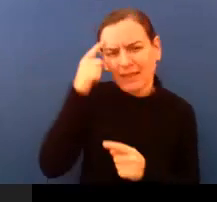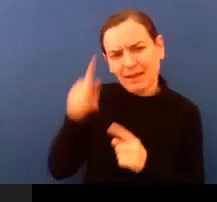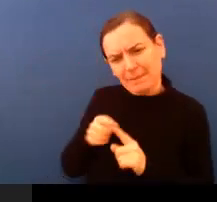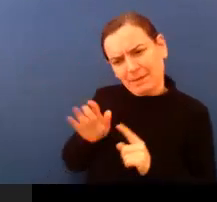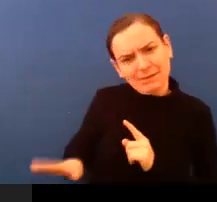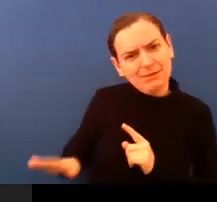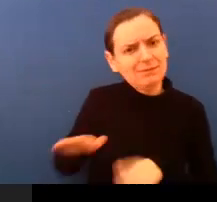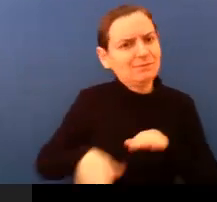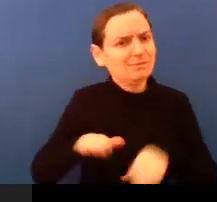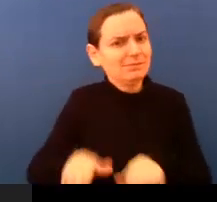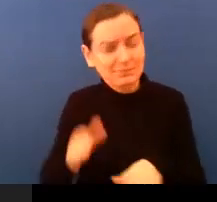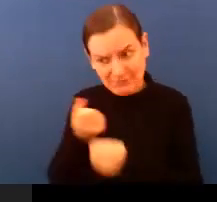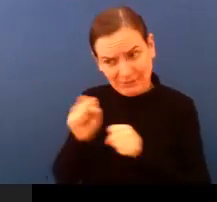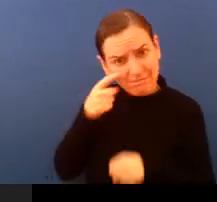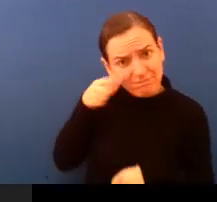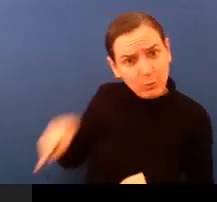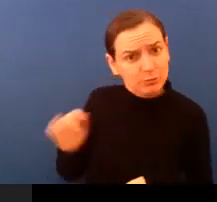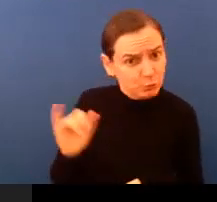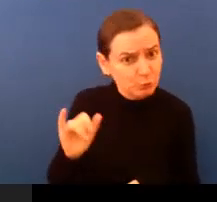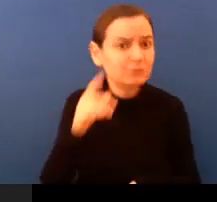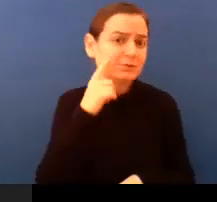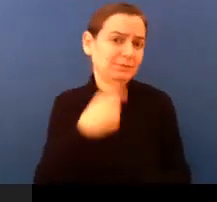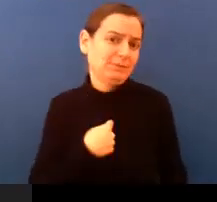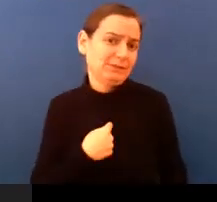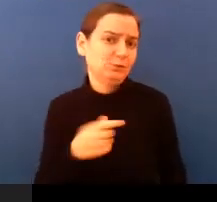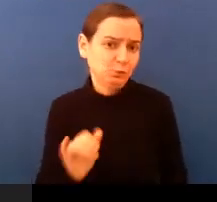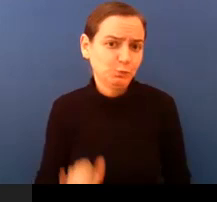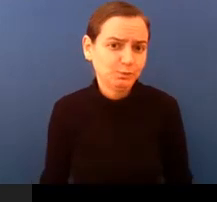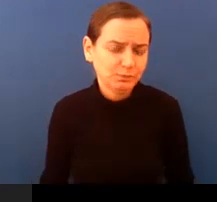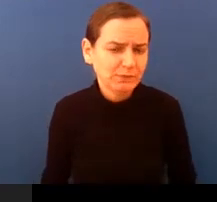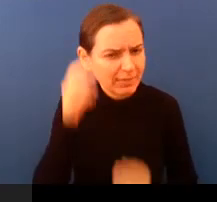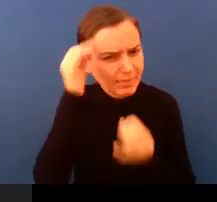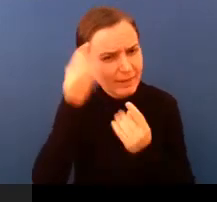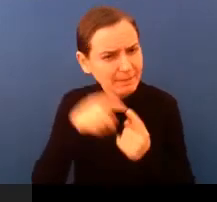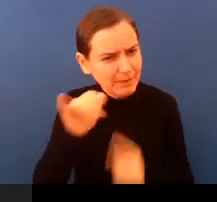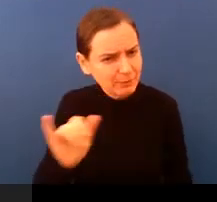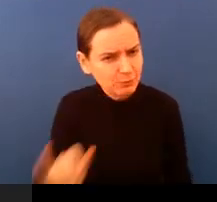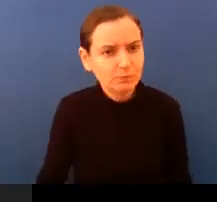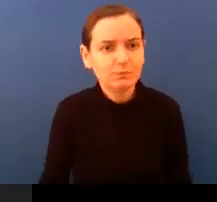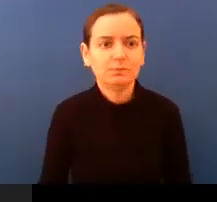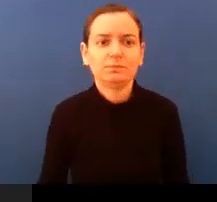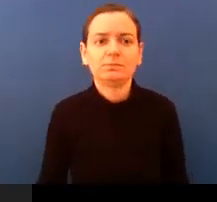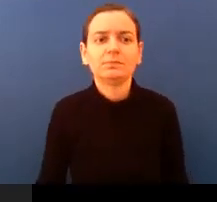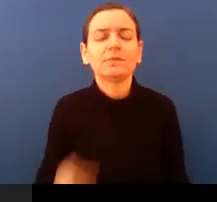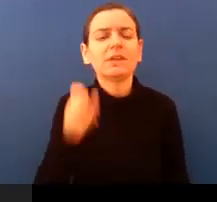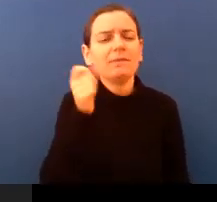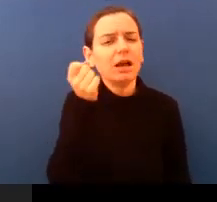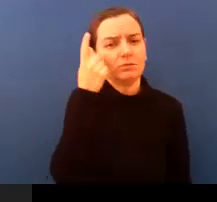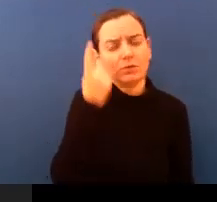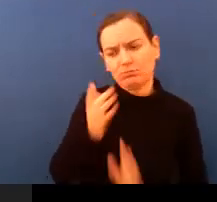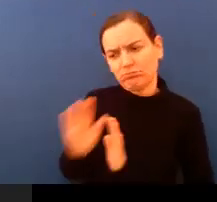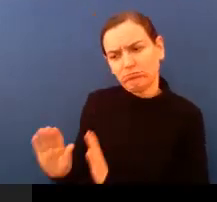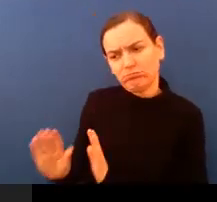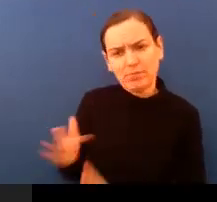a couple of near misses with cars or trucks. It can impact the dog's performance, and the dog might have to